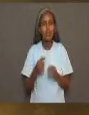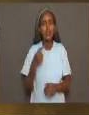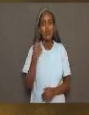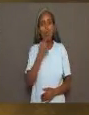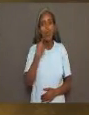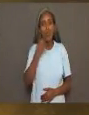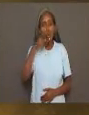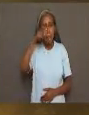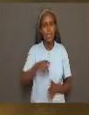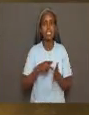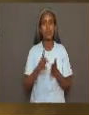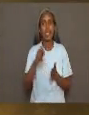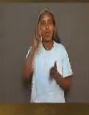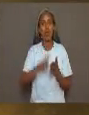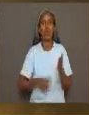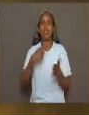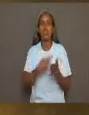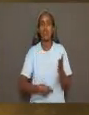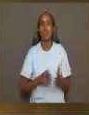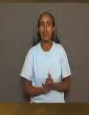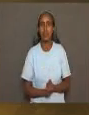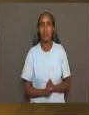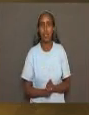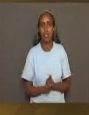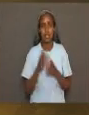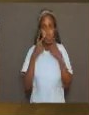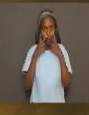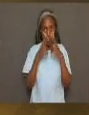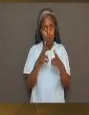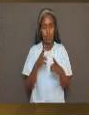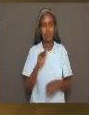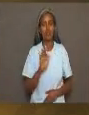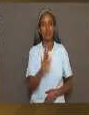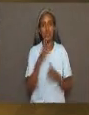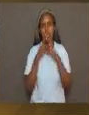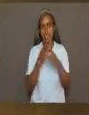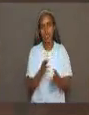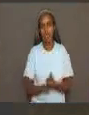pay what tax? Let us look at your answers.